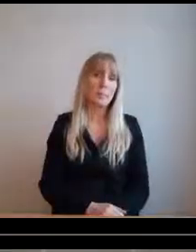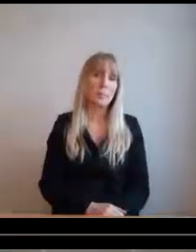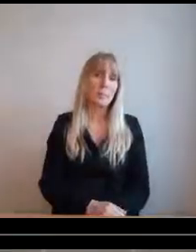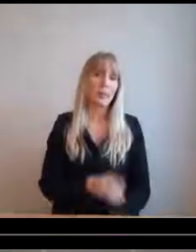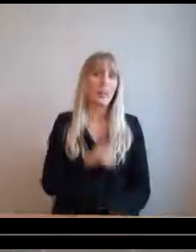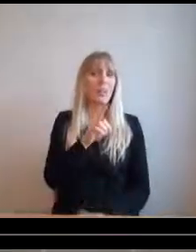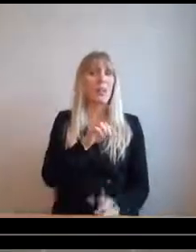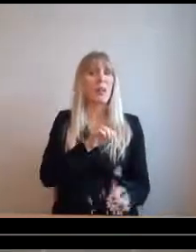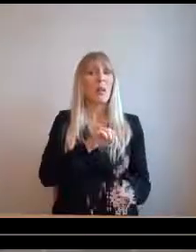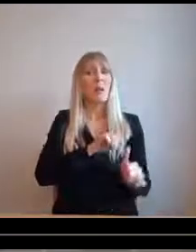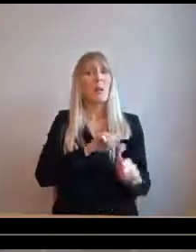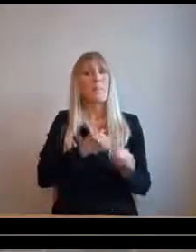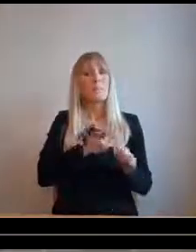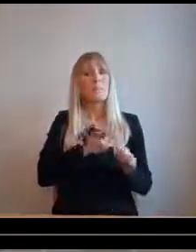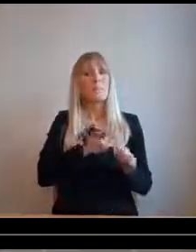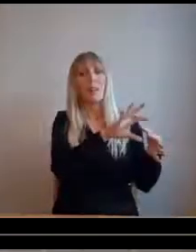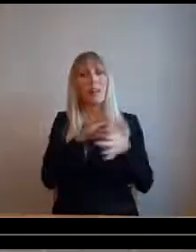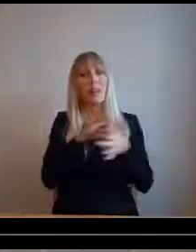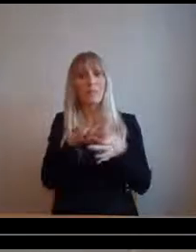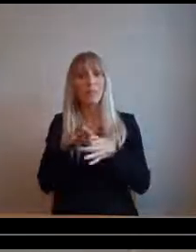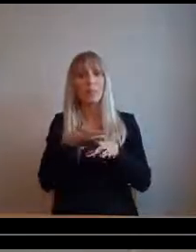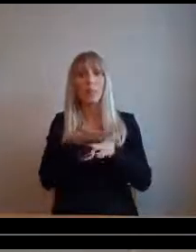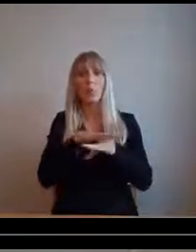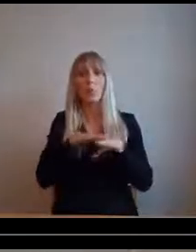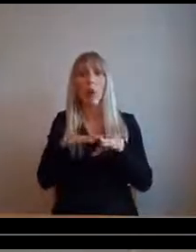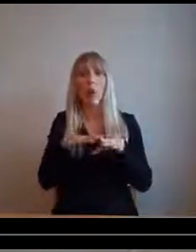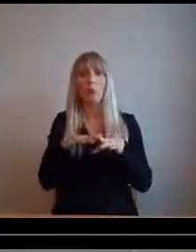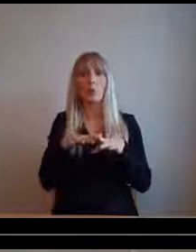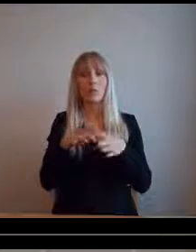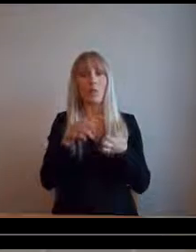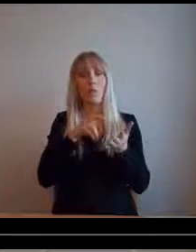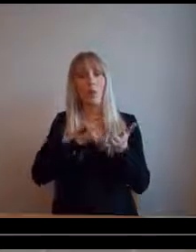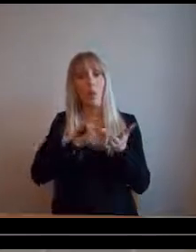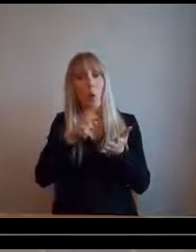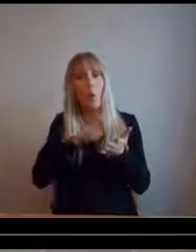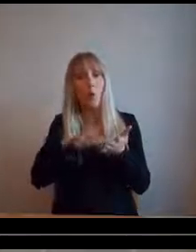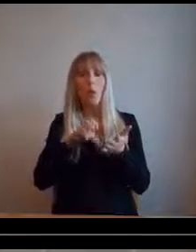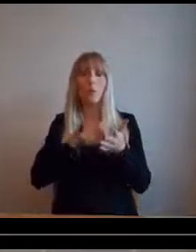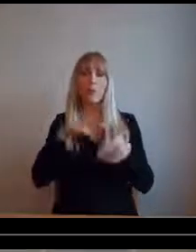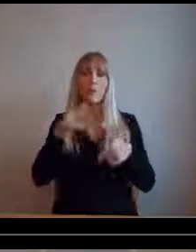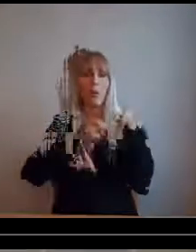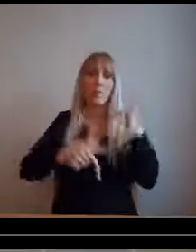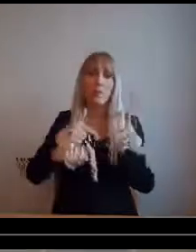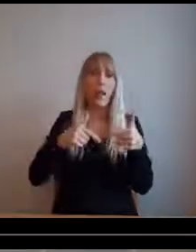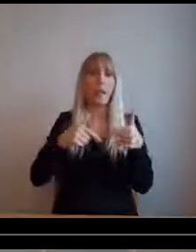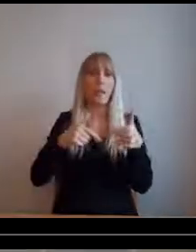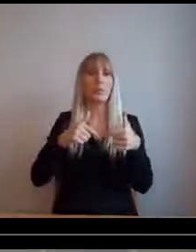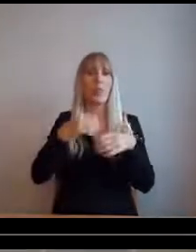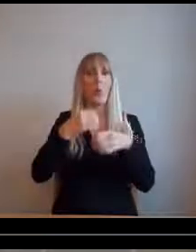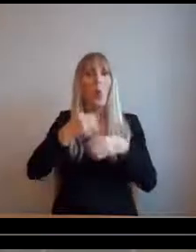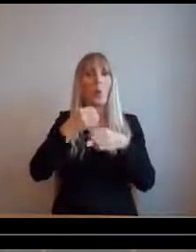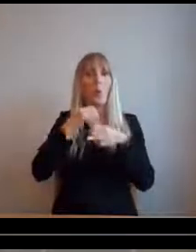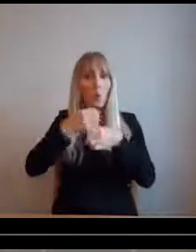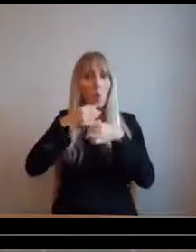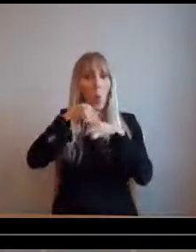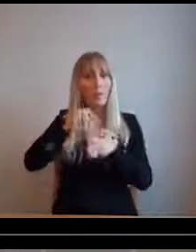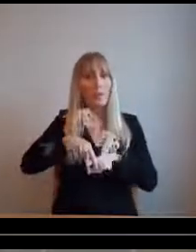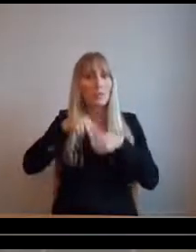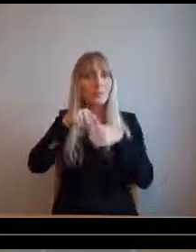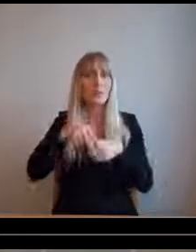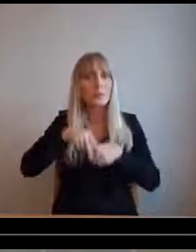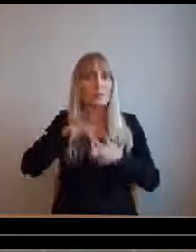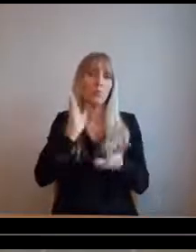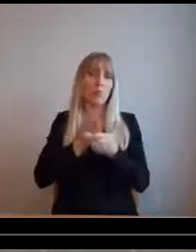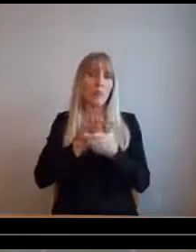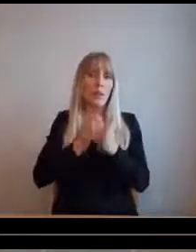Better connectivity for non-motorised users, so for walkers, cyclists and horse riders. There's been some enhancements